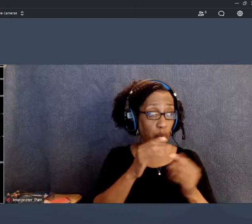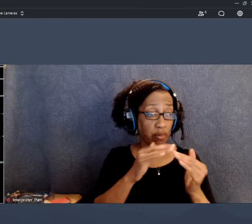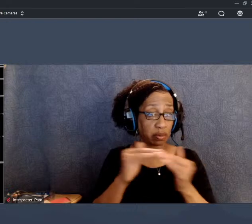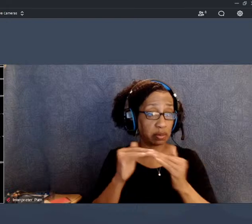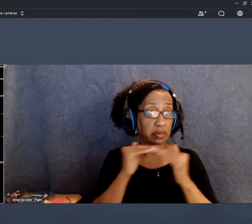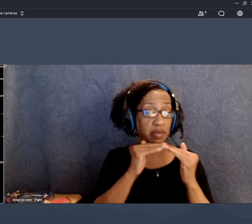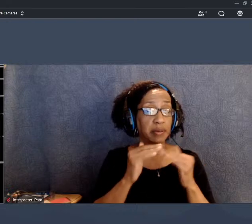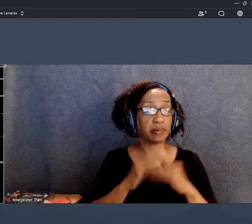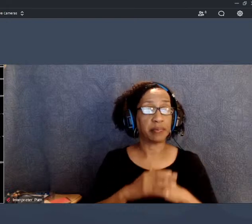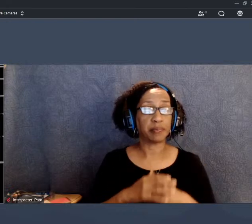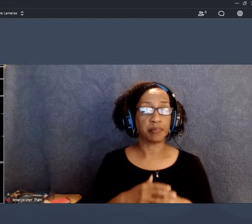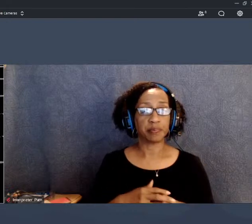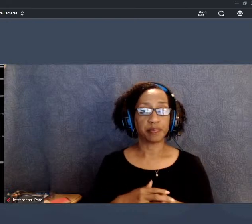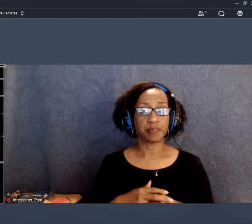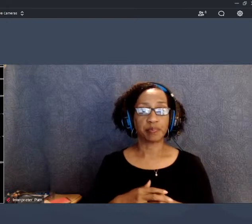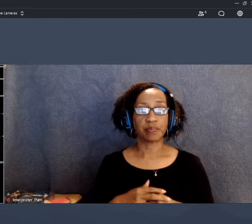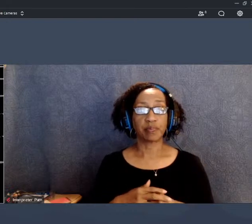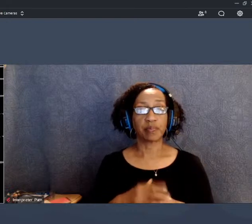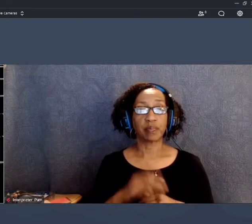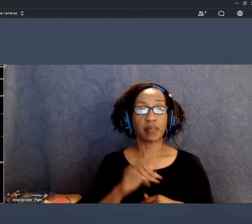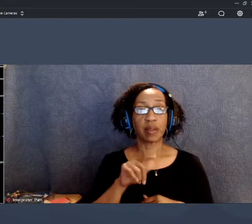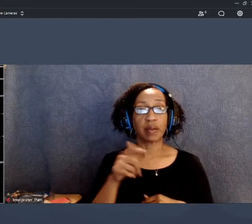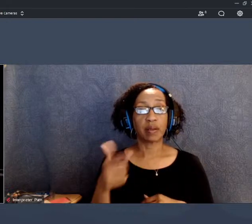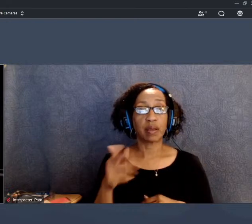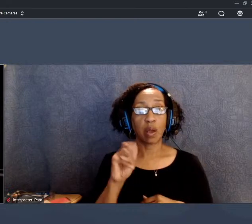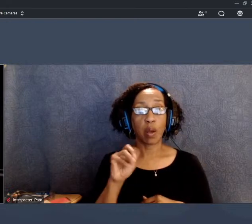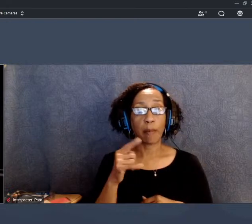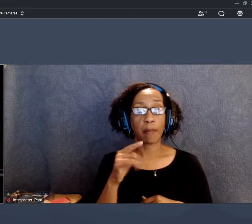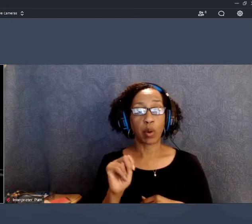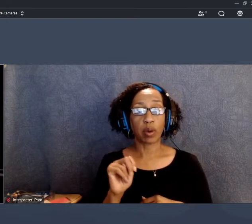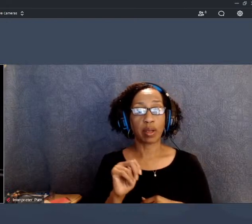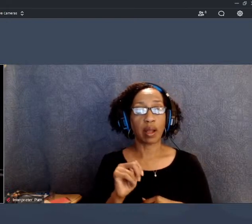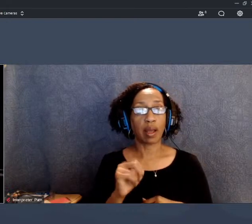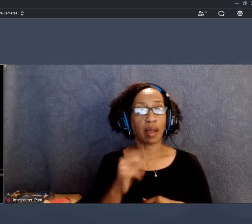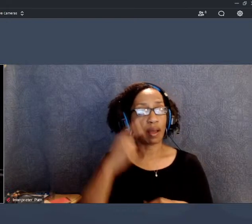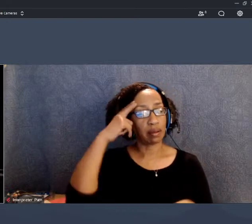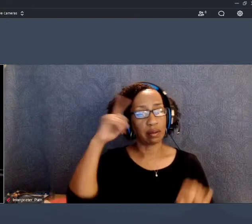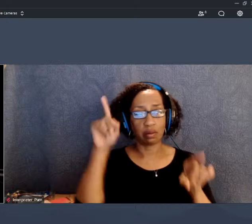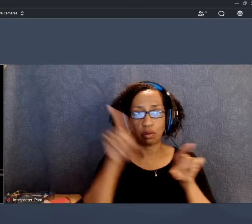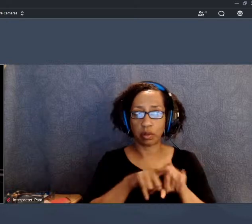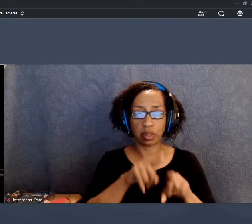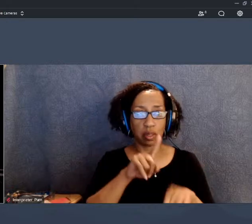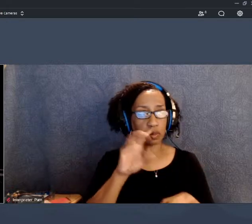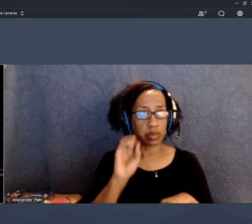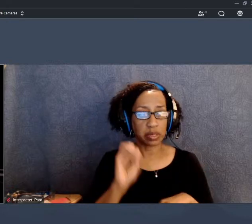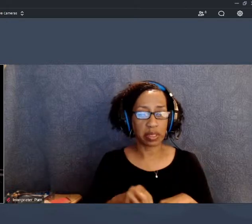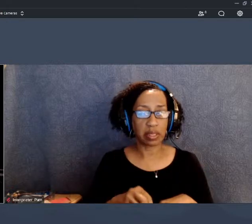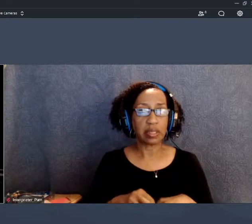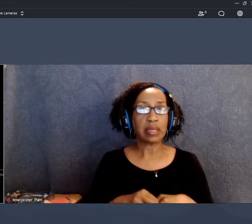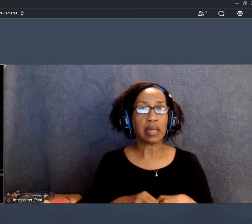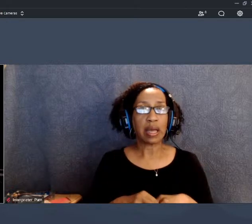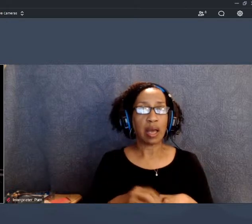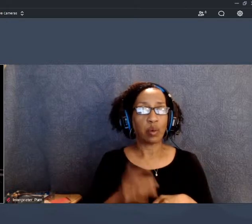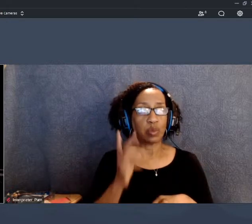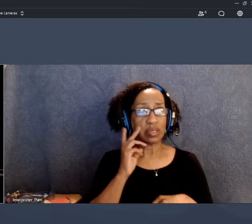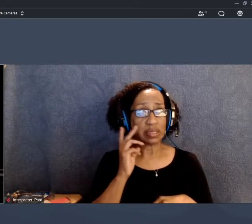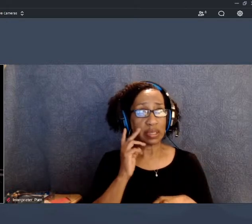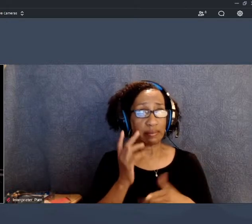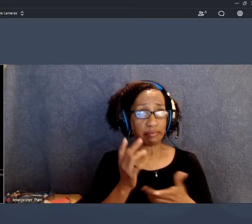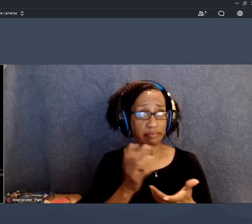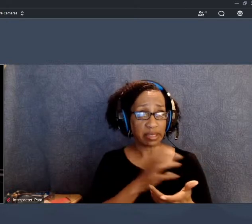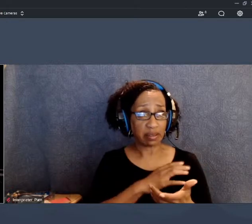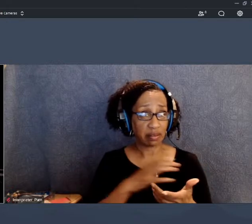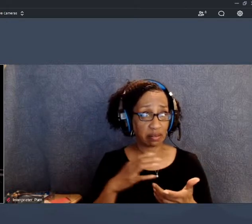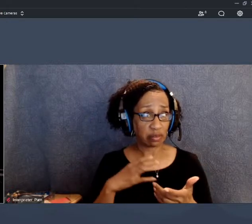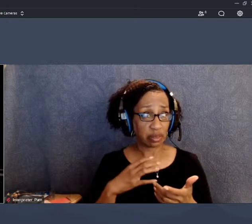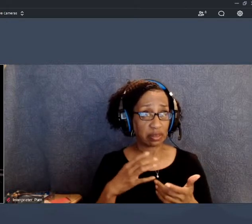Mr. Chair. Councilman Morgan, you're recognized. I completely agree. I want to see if it was the will of the body to do this in the first place, and if it is, I think it is